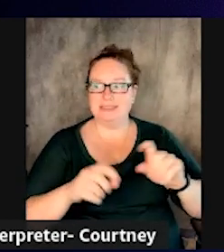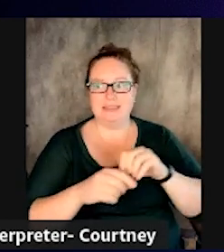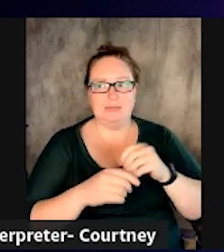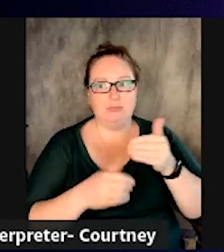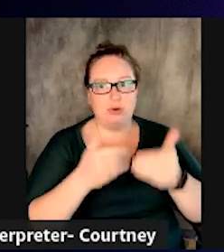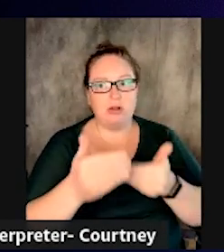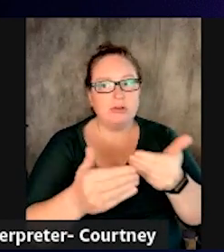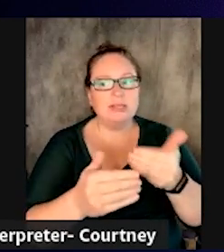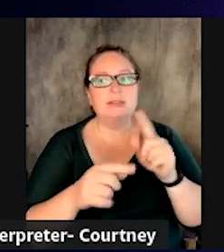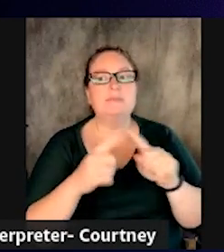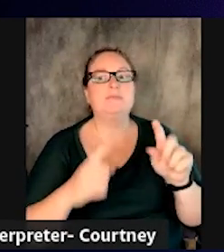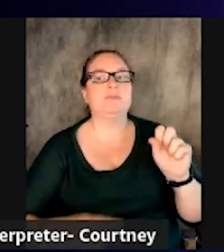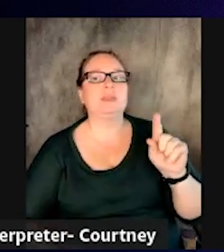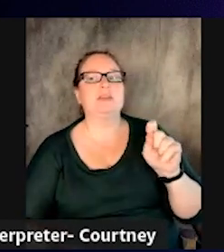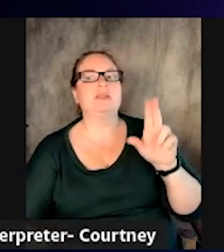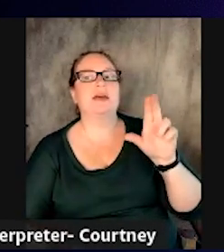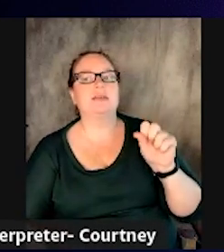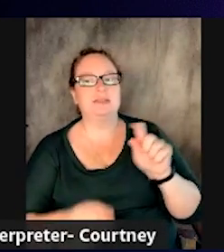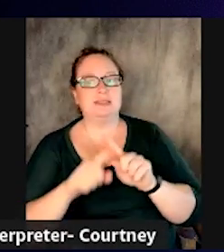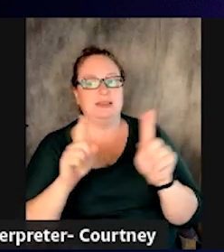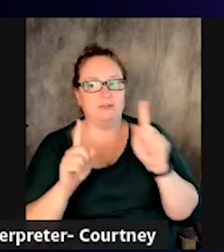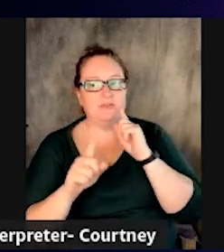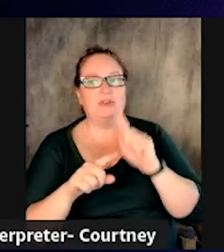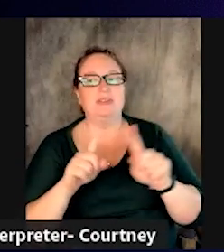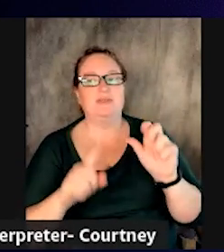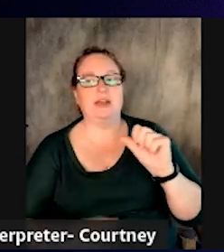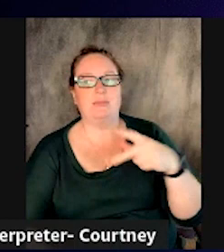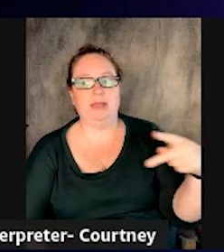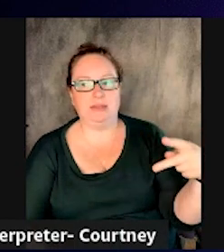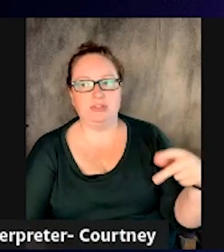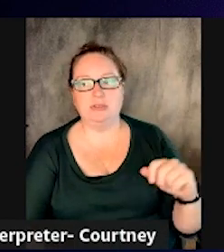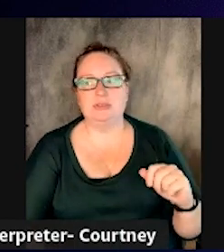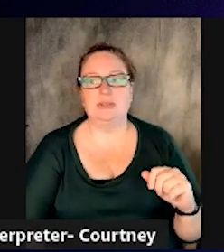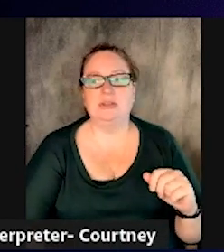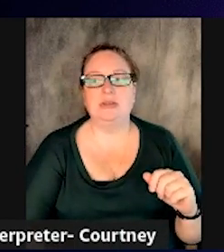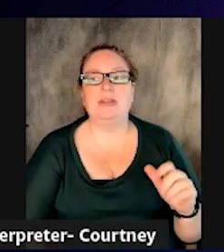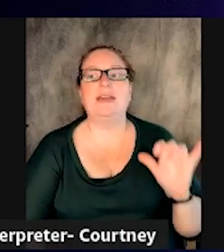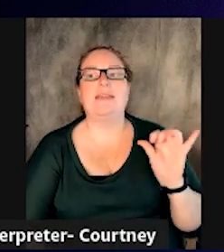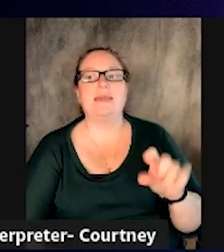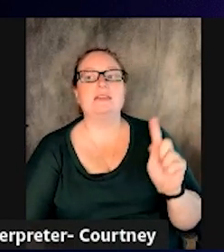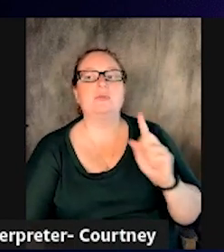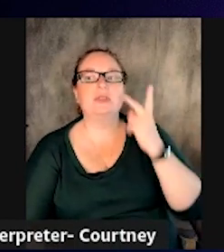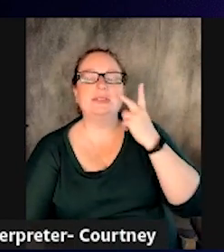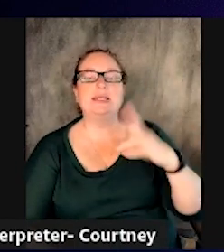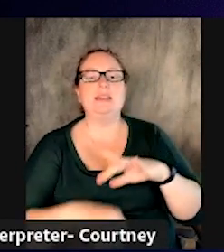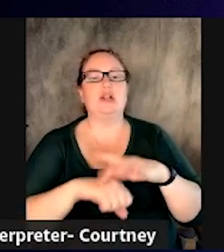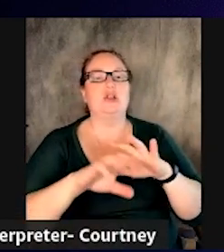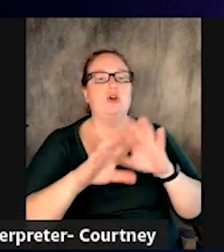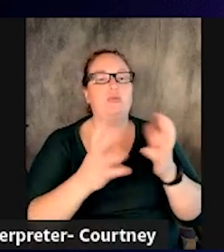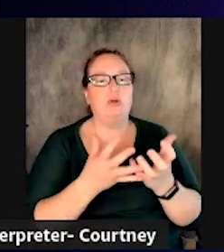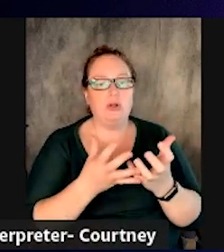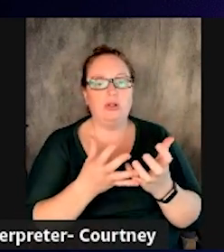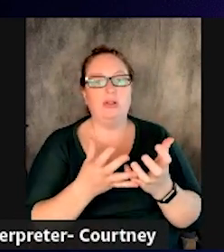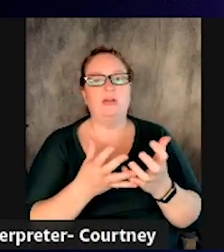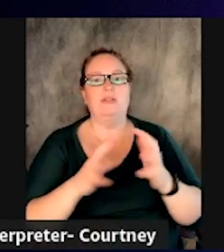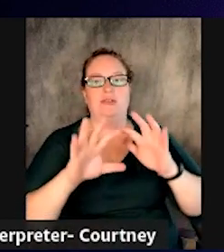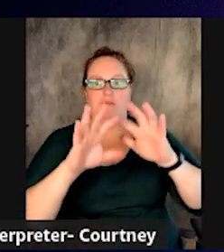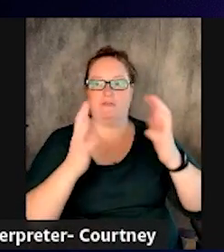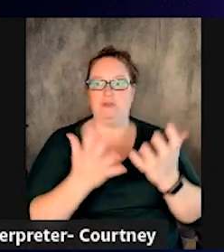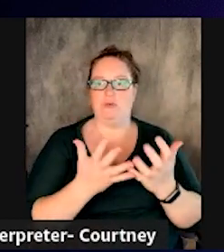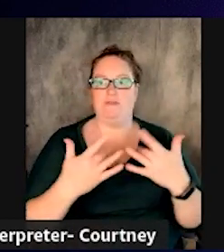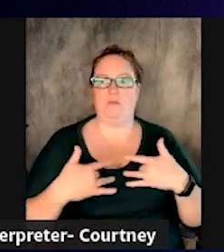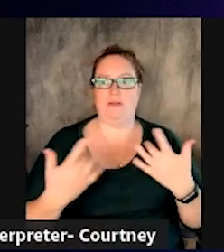status can be different for different applications. And this is where I can see the global overview of what's happening. Sorry, this is the